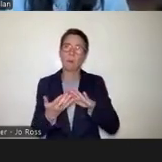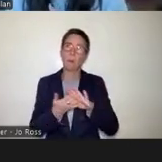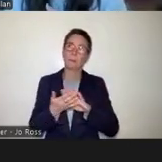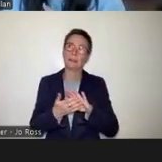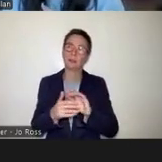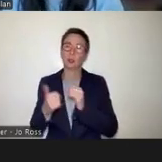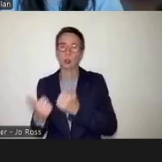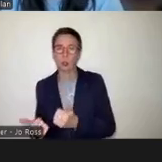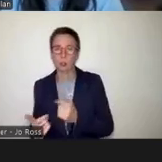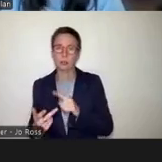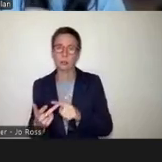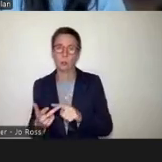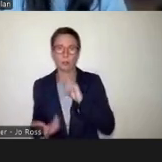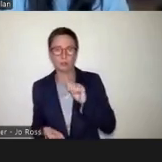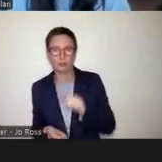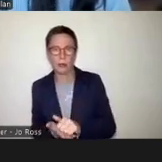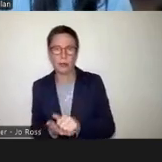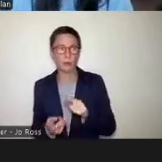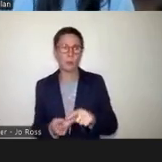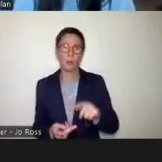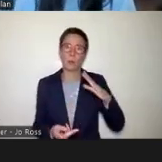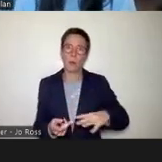and what we want for